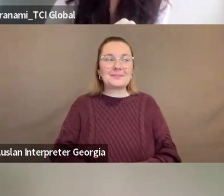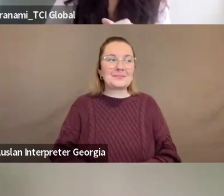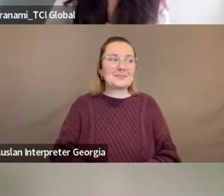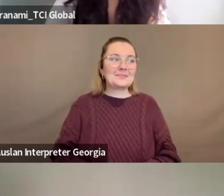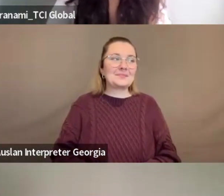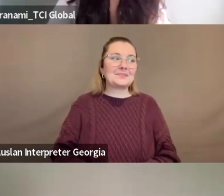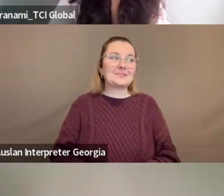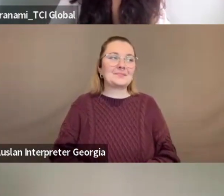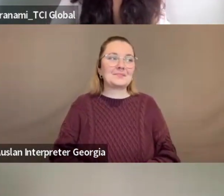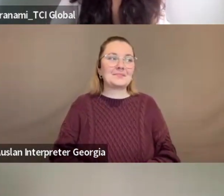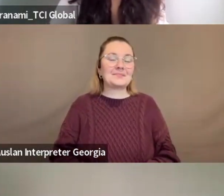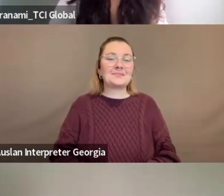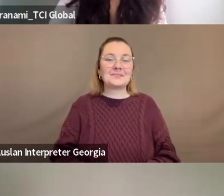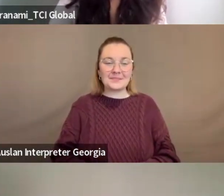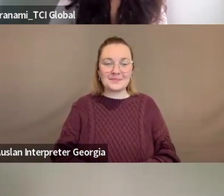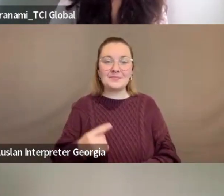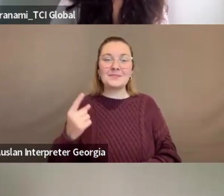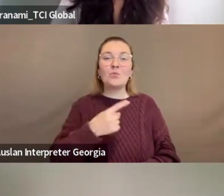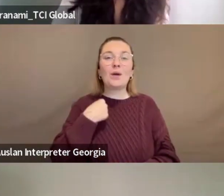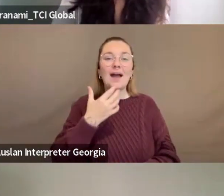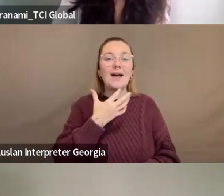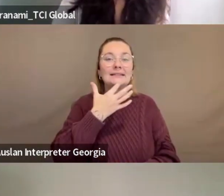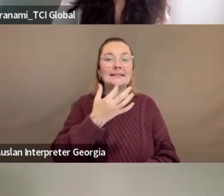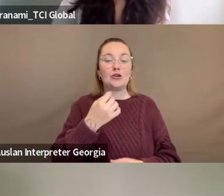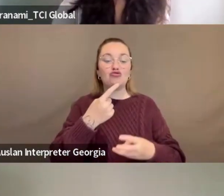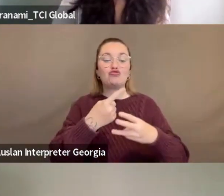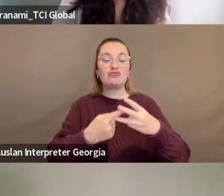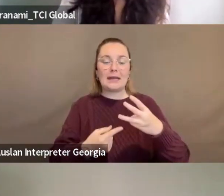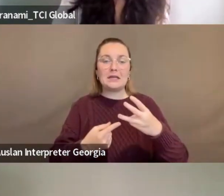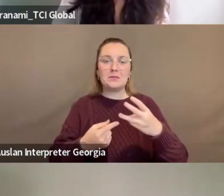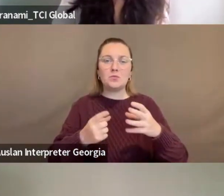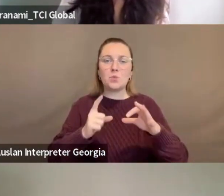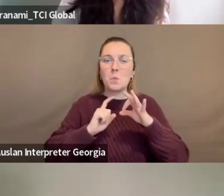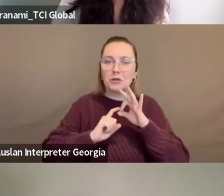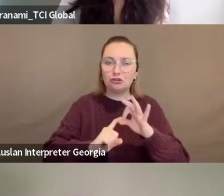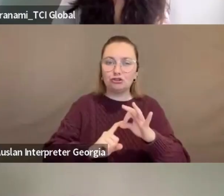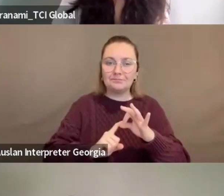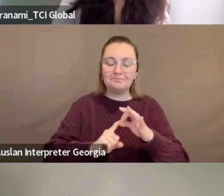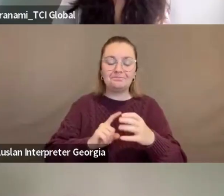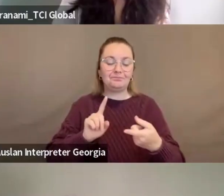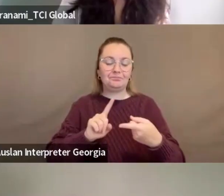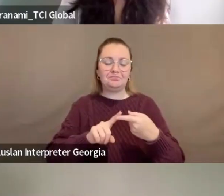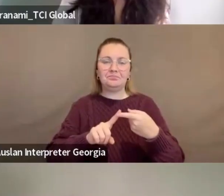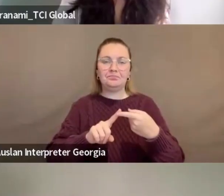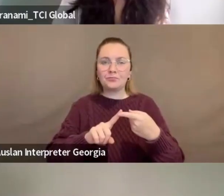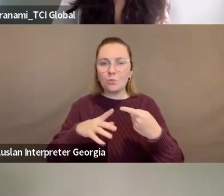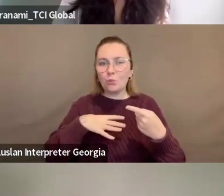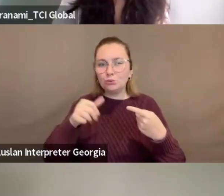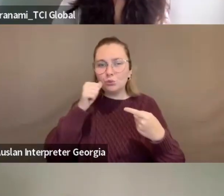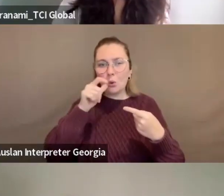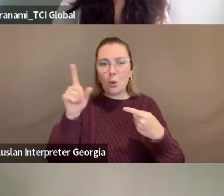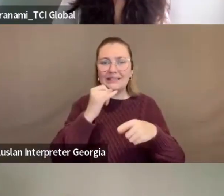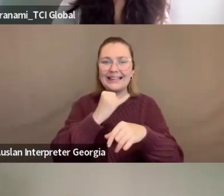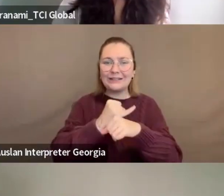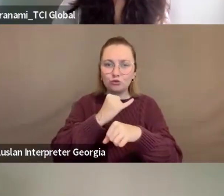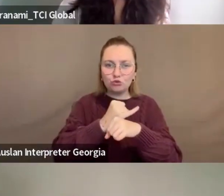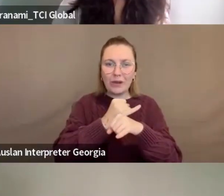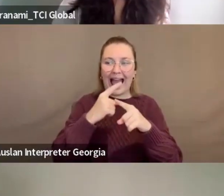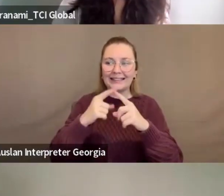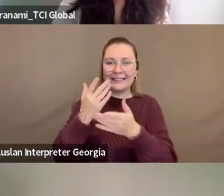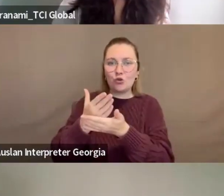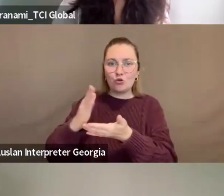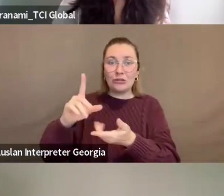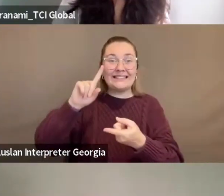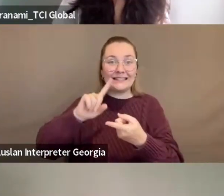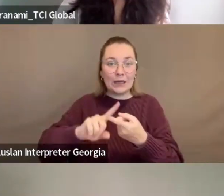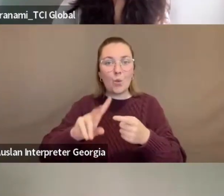So today we are asking three practical questions. First, what does institutionalization and exclusion still look